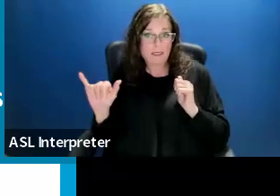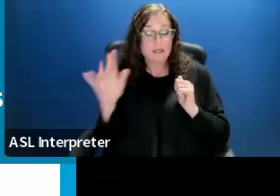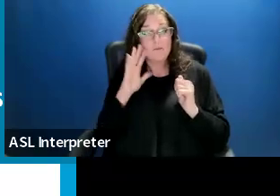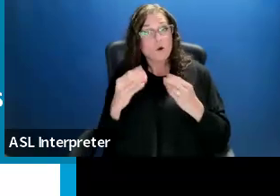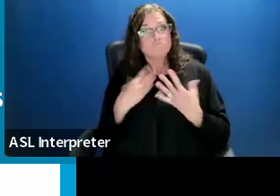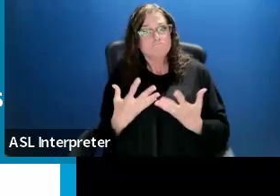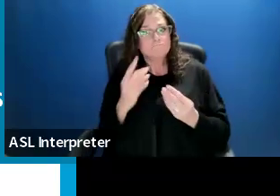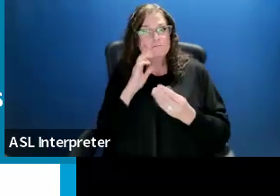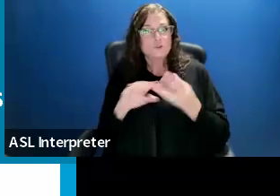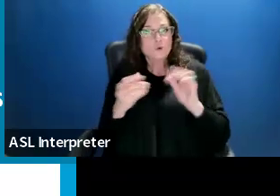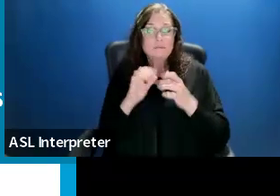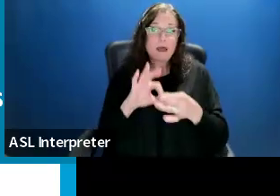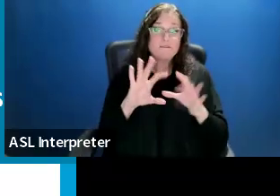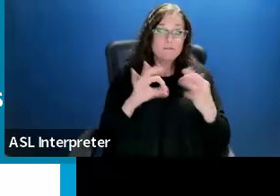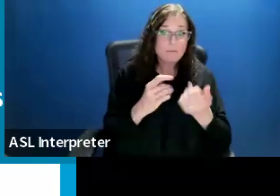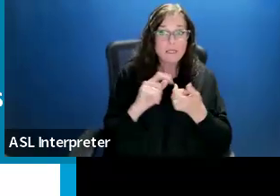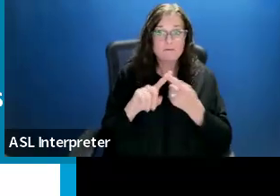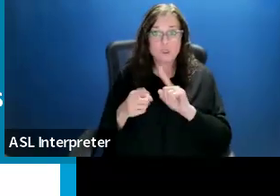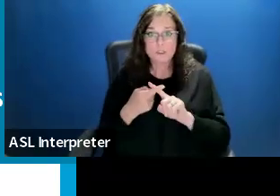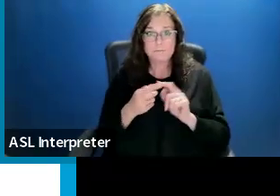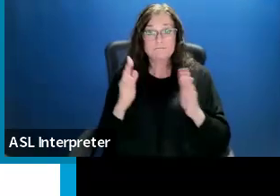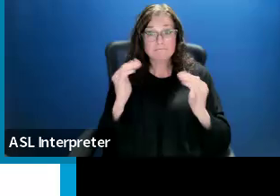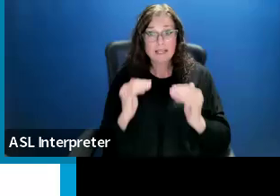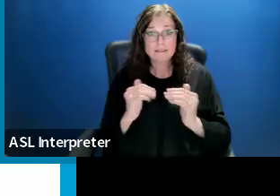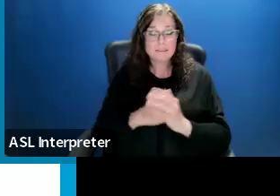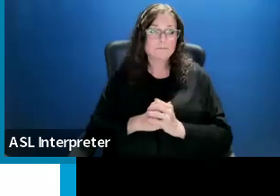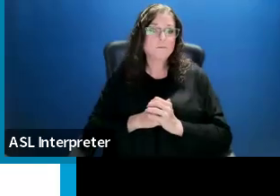heartwarming stories about family and friendship. Next.